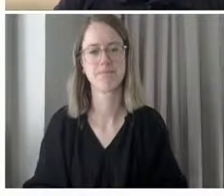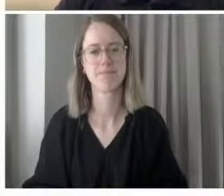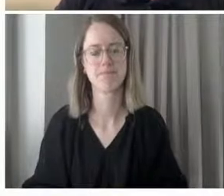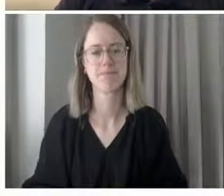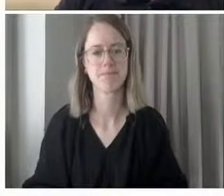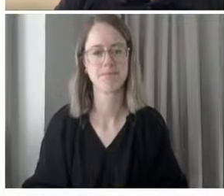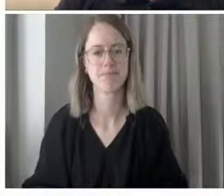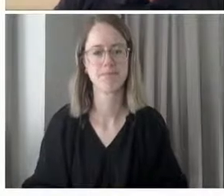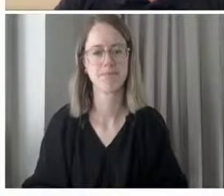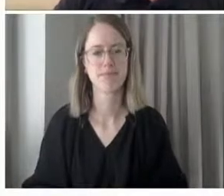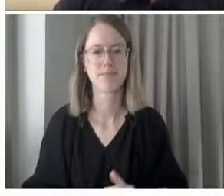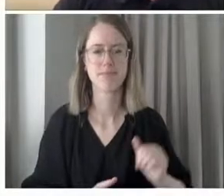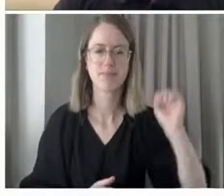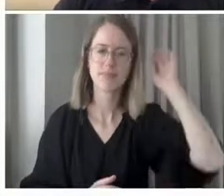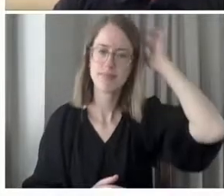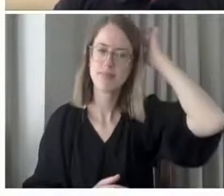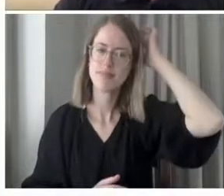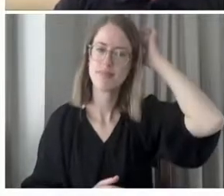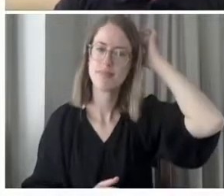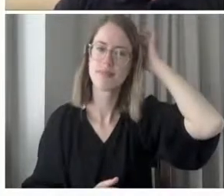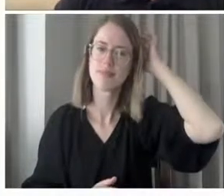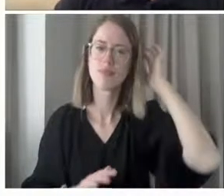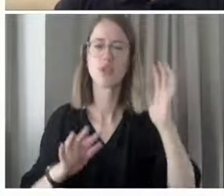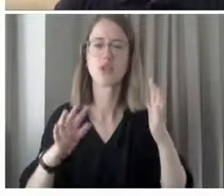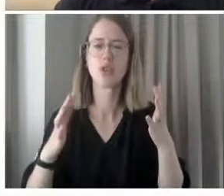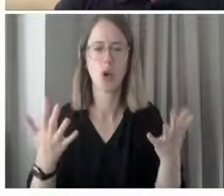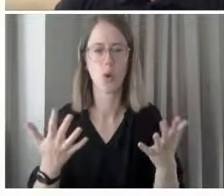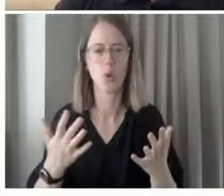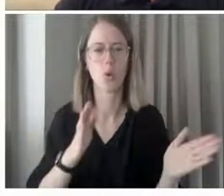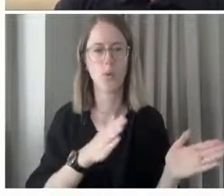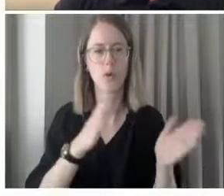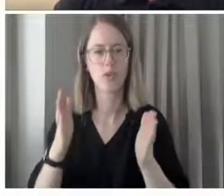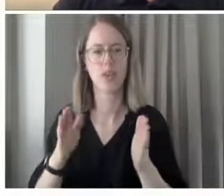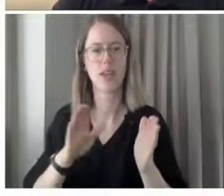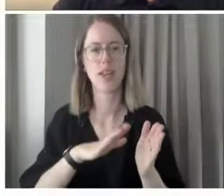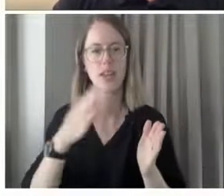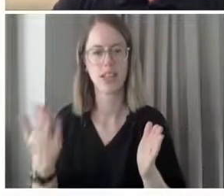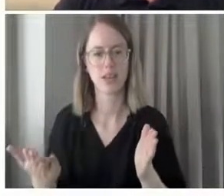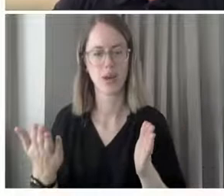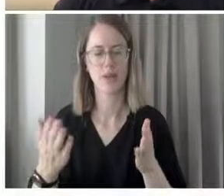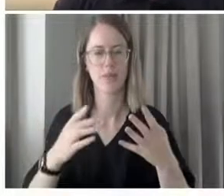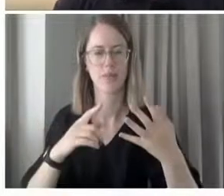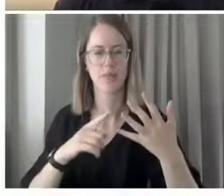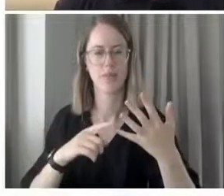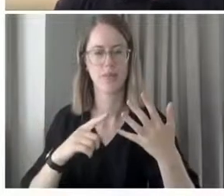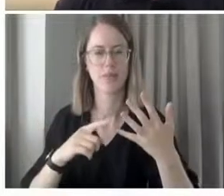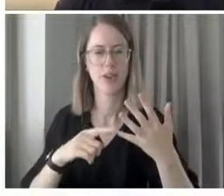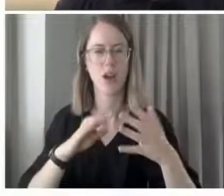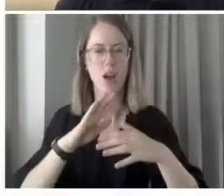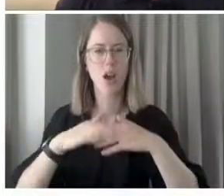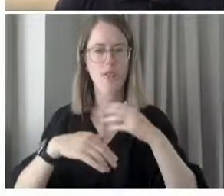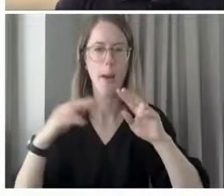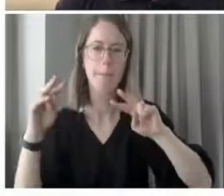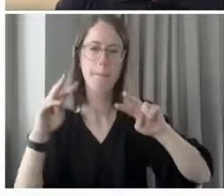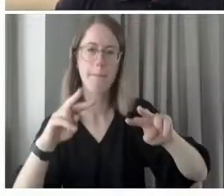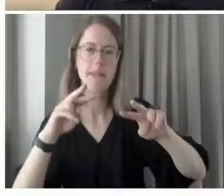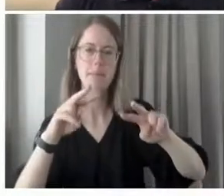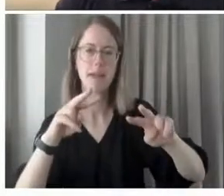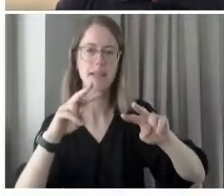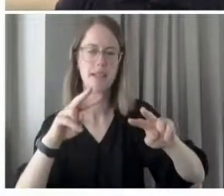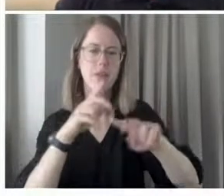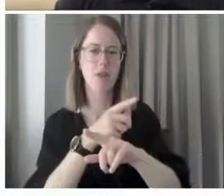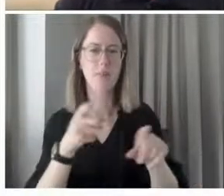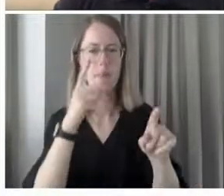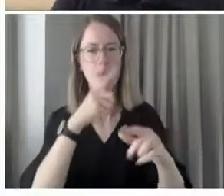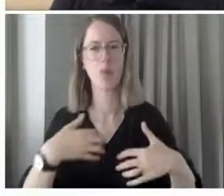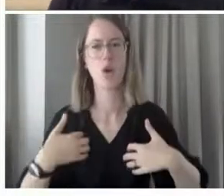And they're quite traditional. And so let's go to the next one, which is perspective. Perspective are interesting